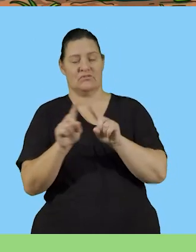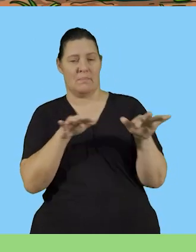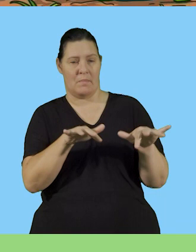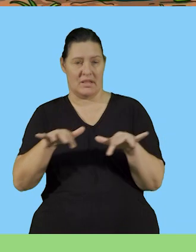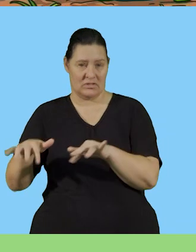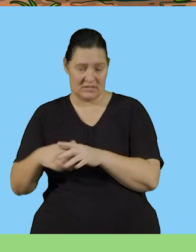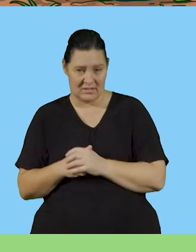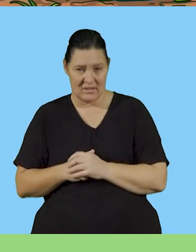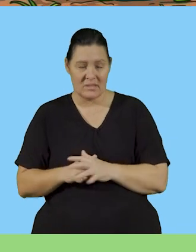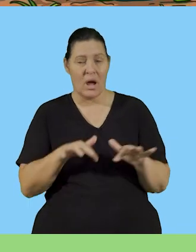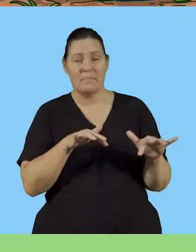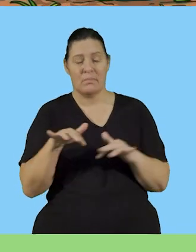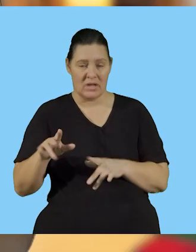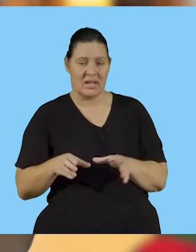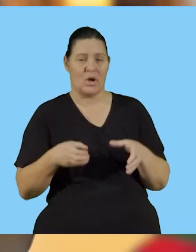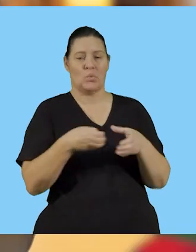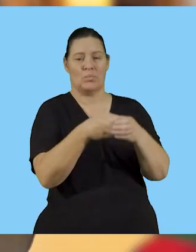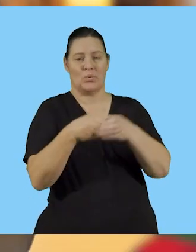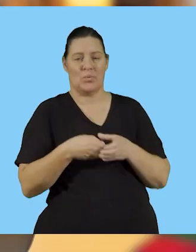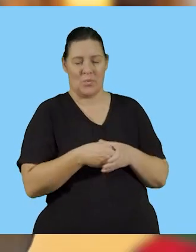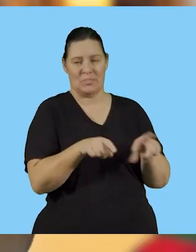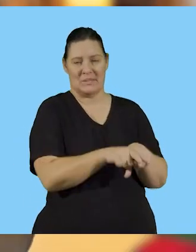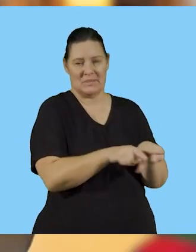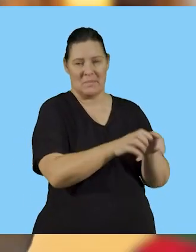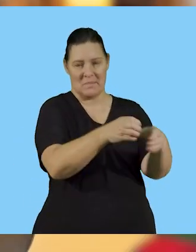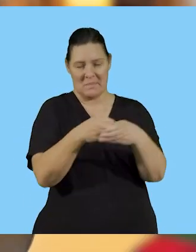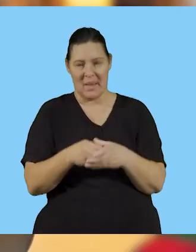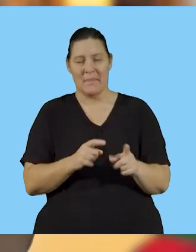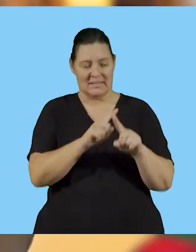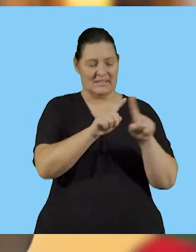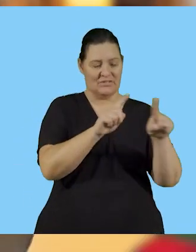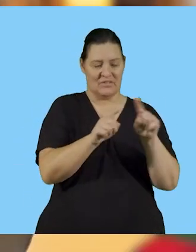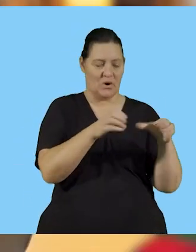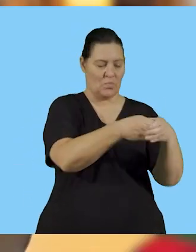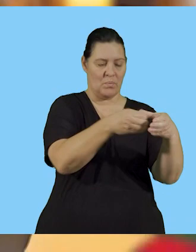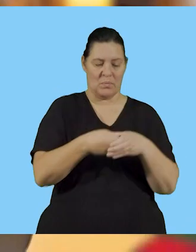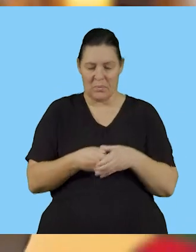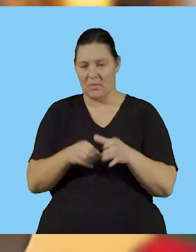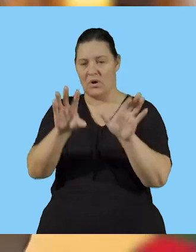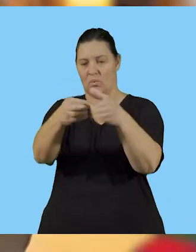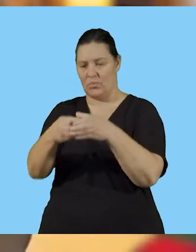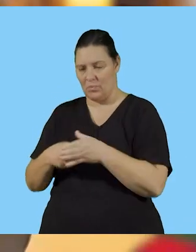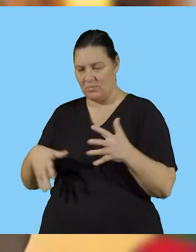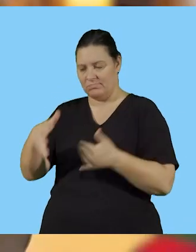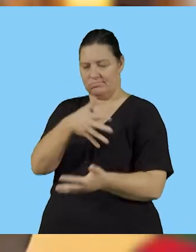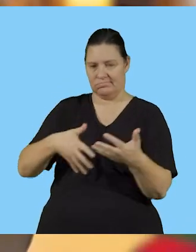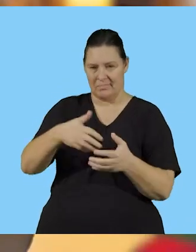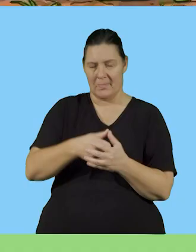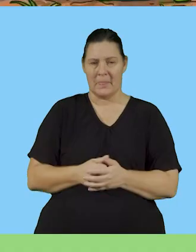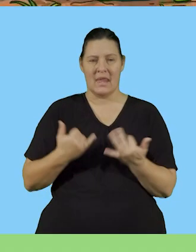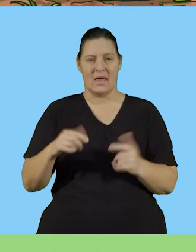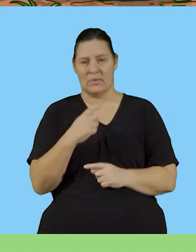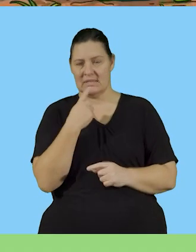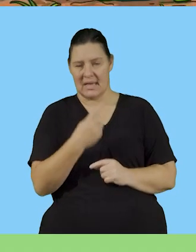different populations. And populations are species of the same organisms, or organisms of the same species rather.